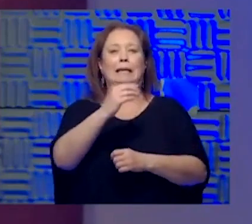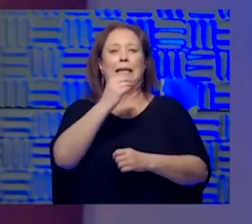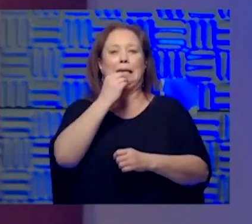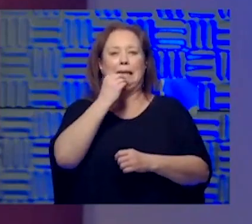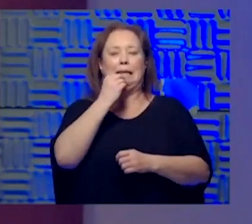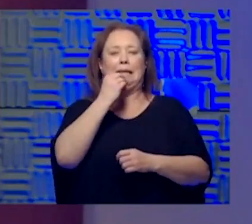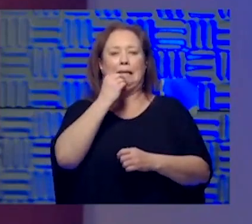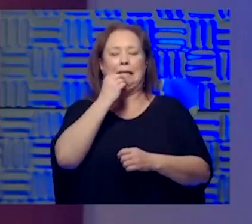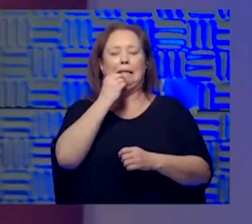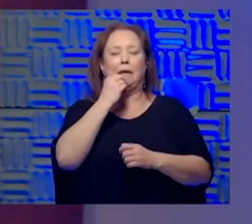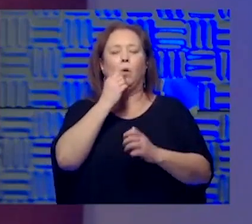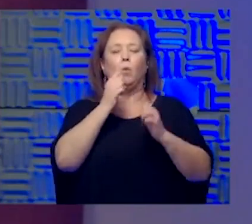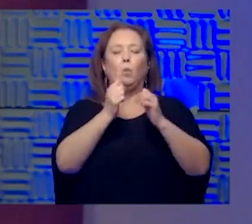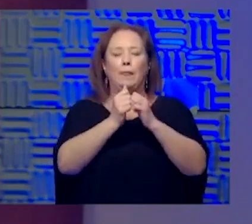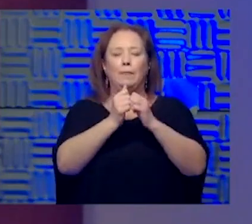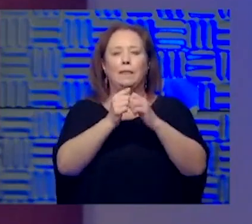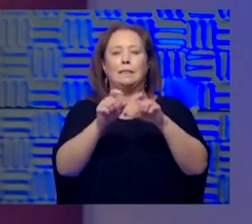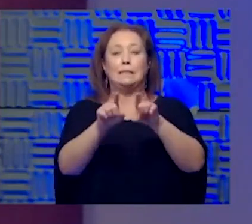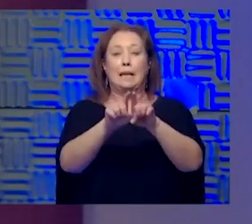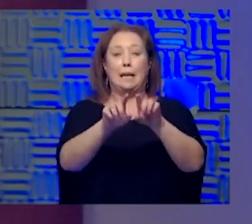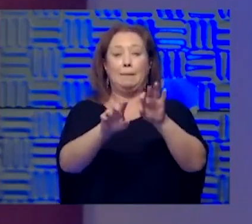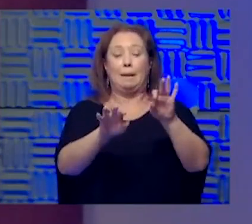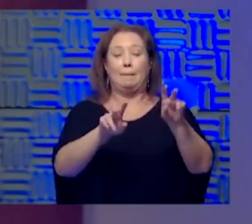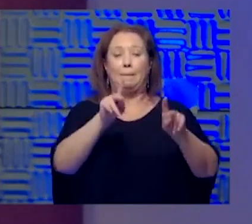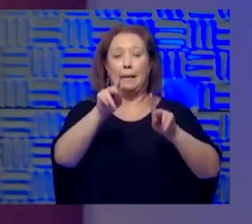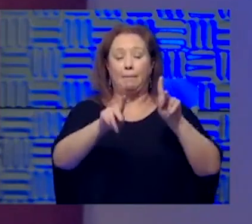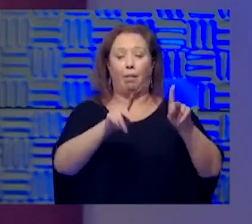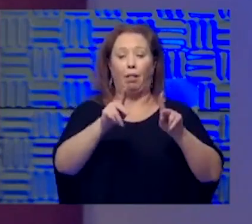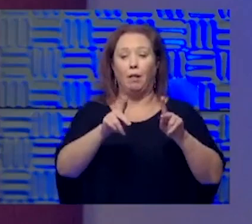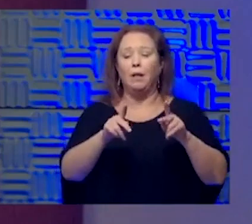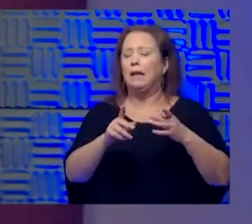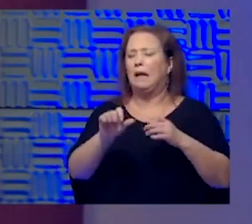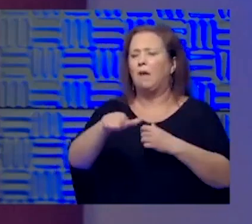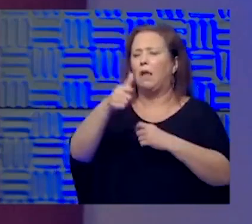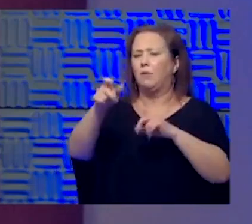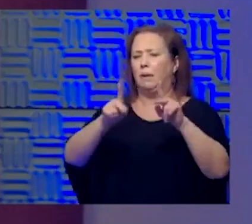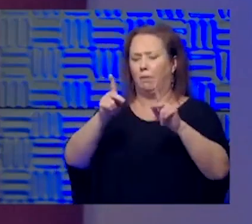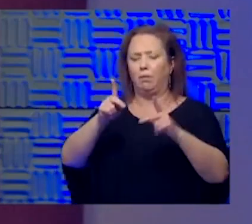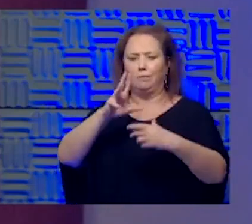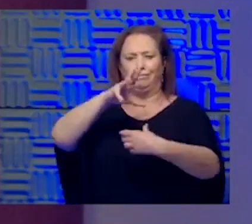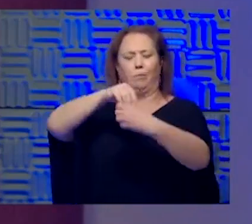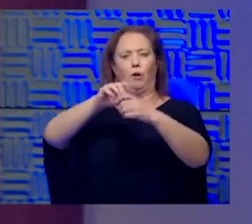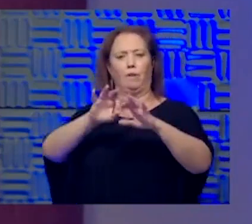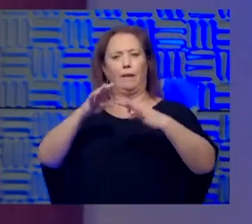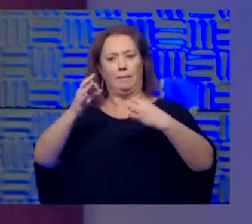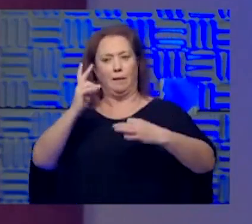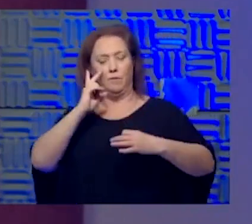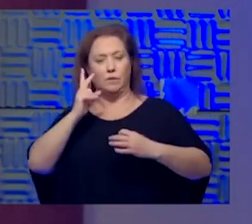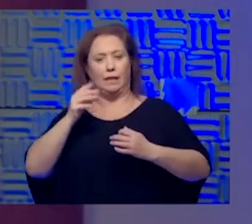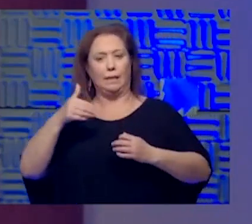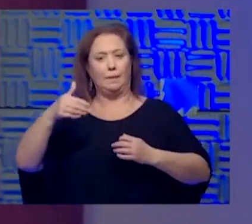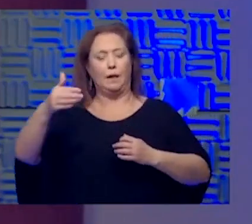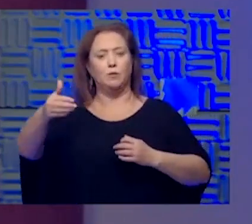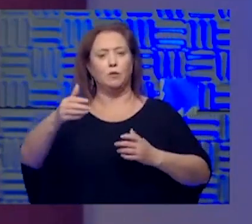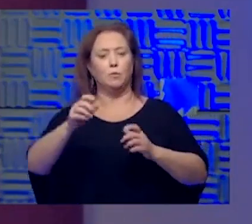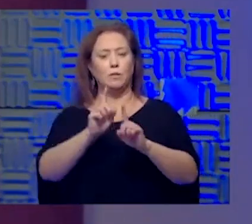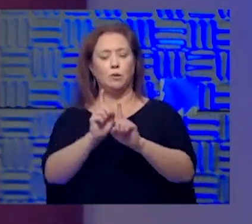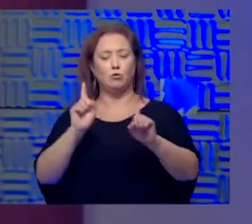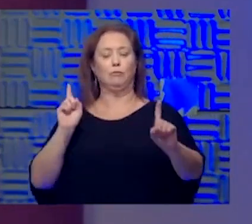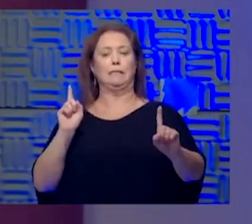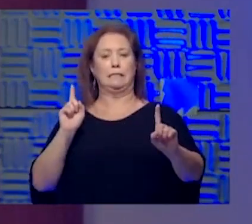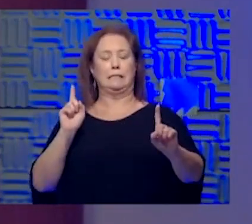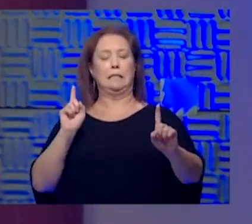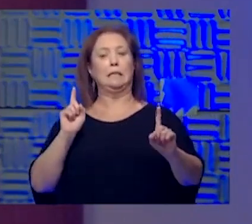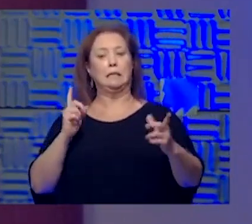you live in the same residence with. If it's others, even if they're part of your family and you've seen them occasionally with social